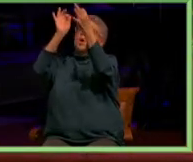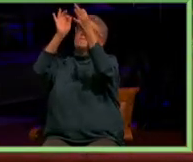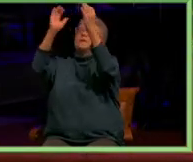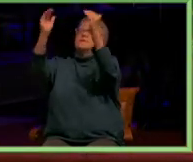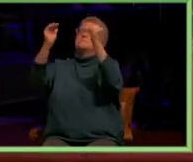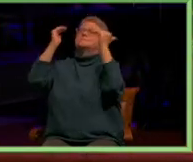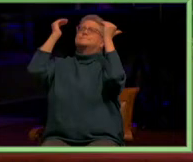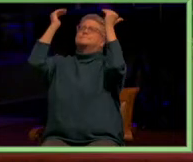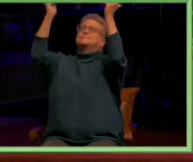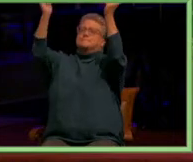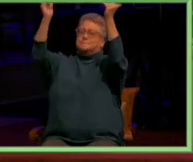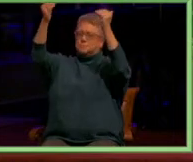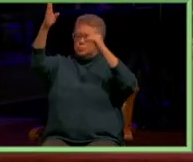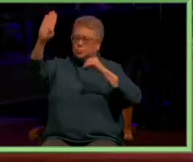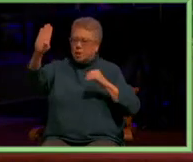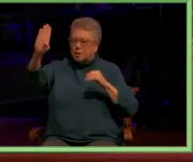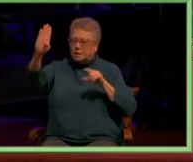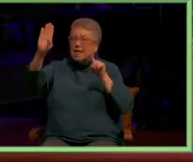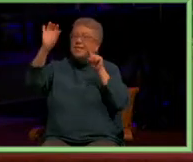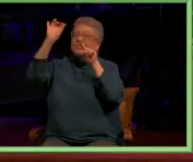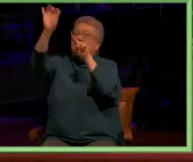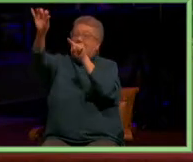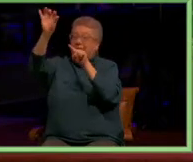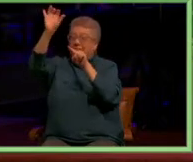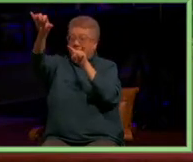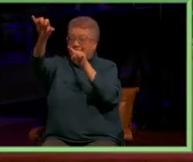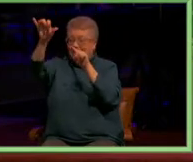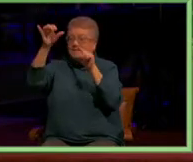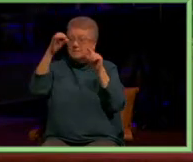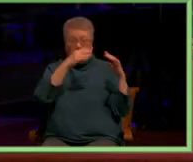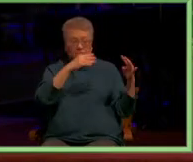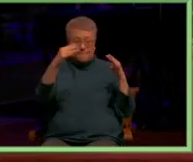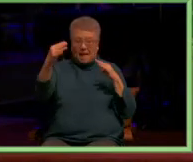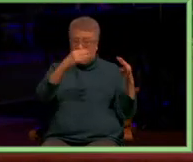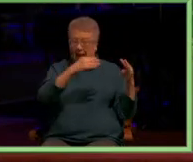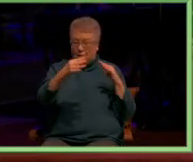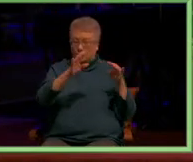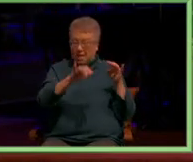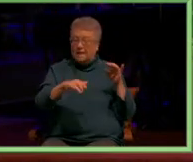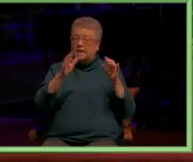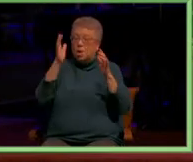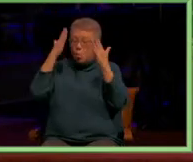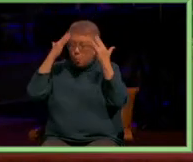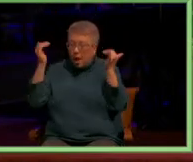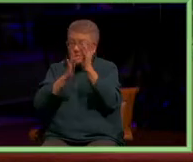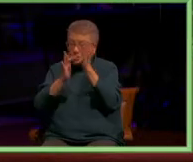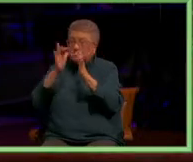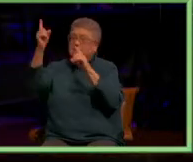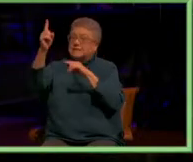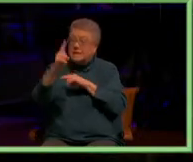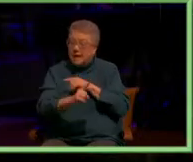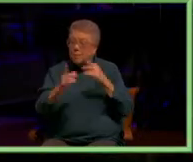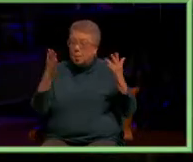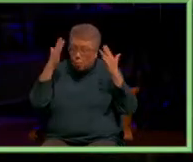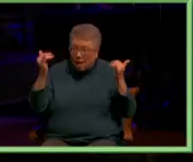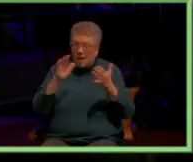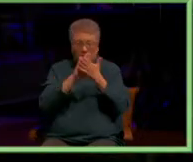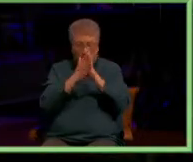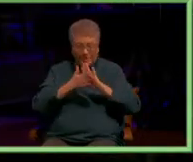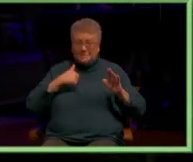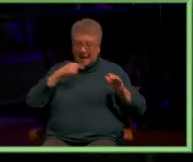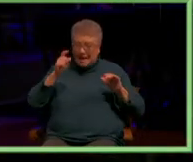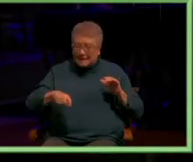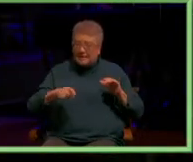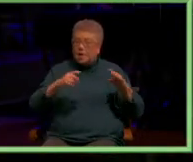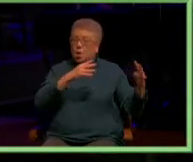the war. There's the battle. There's the reason why Jesus came. There's the peace that we need. A